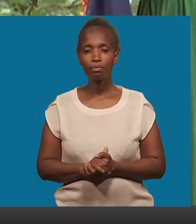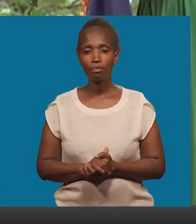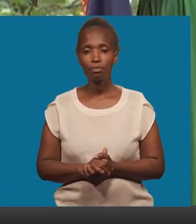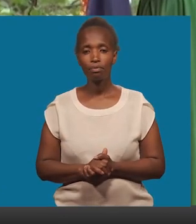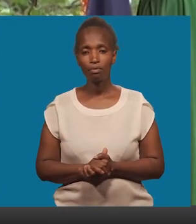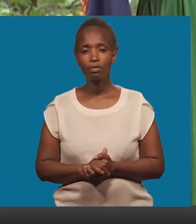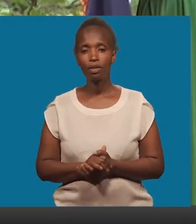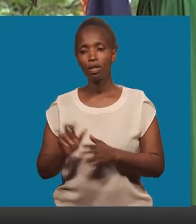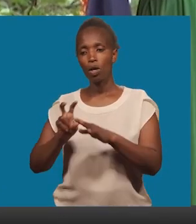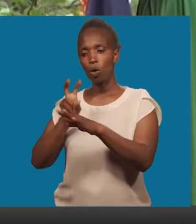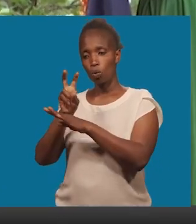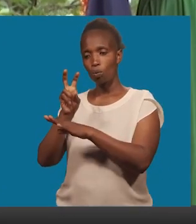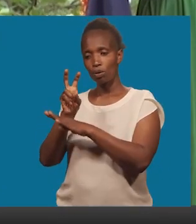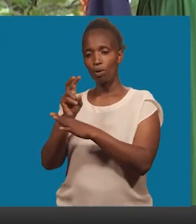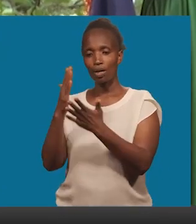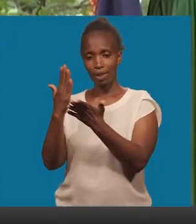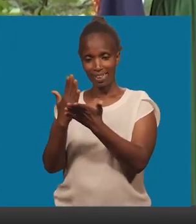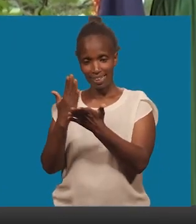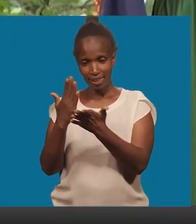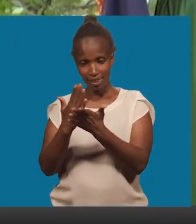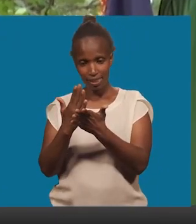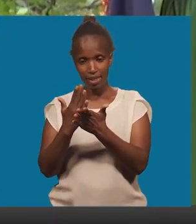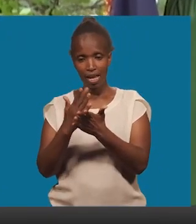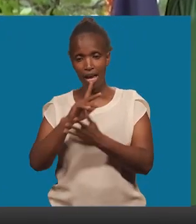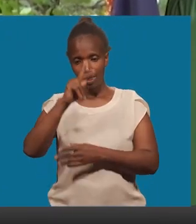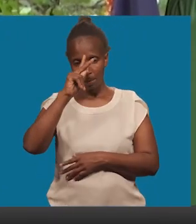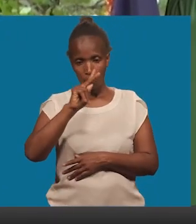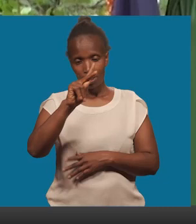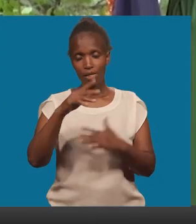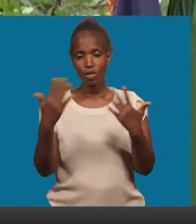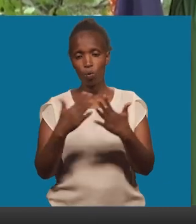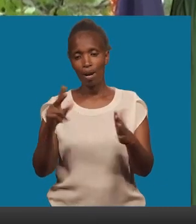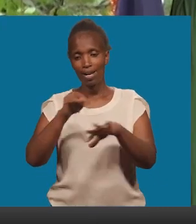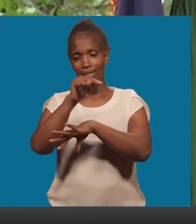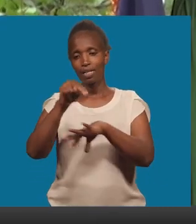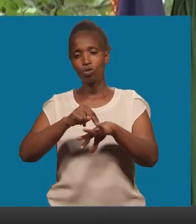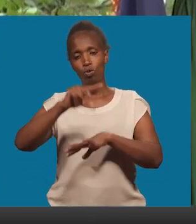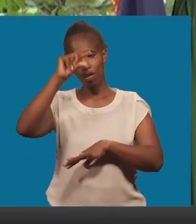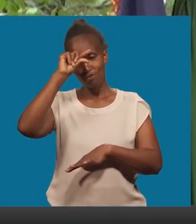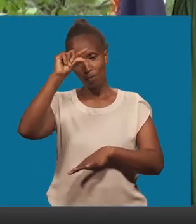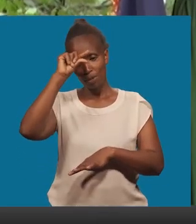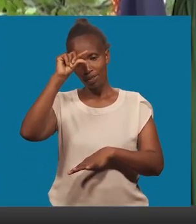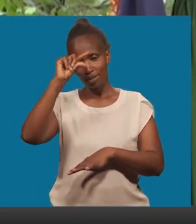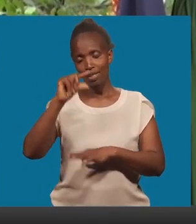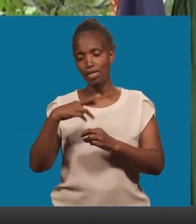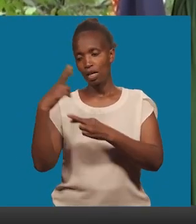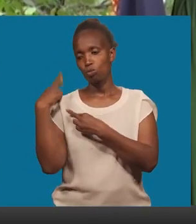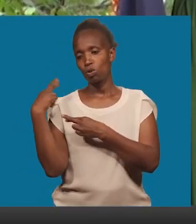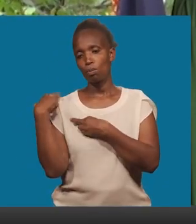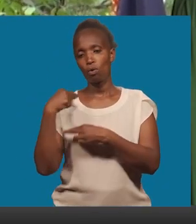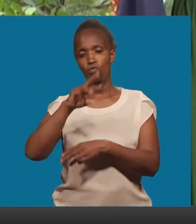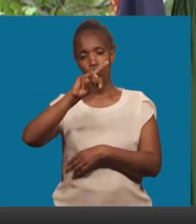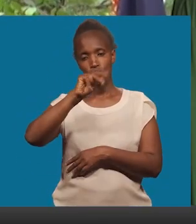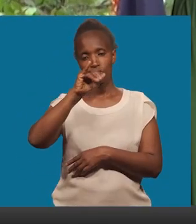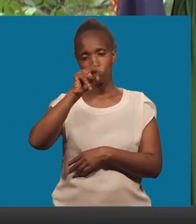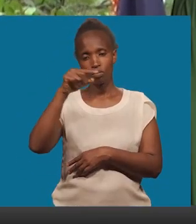the reality and the policies that the national government, which currently is responsible for mining, is